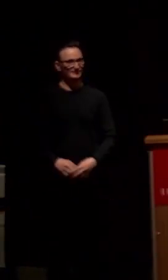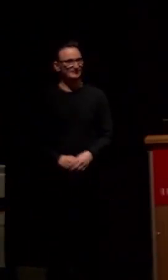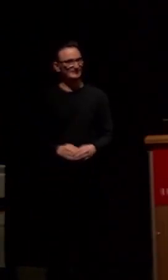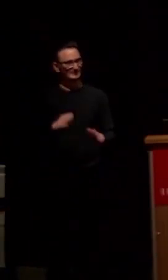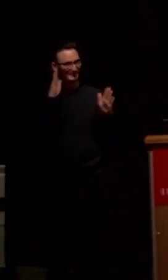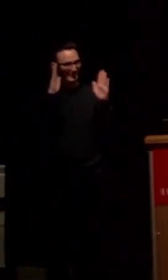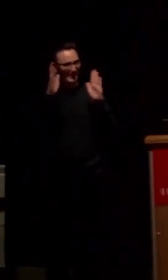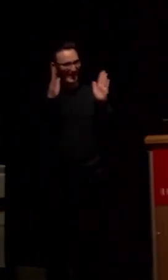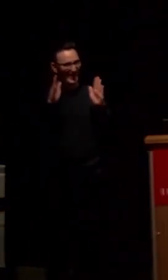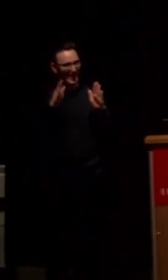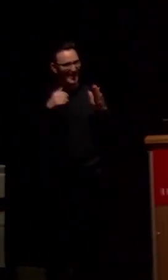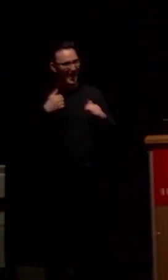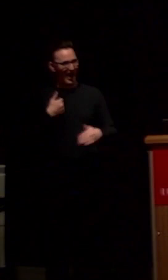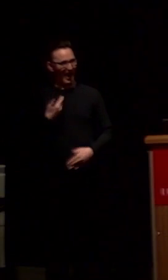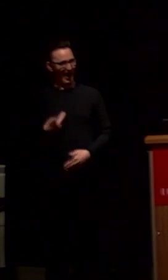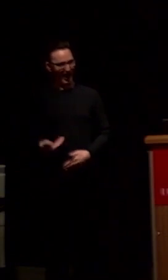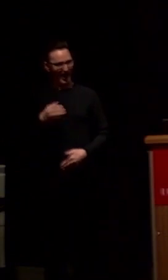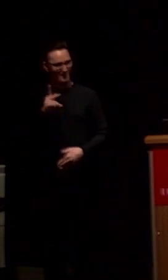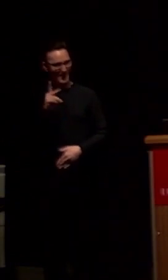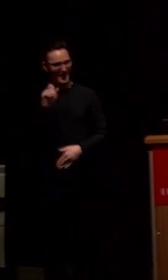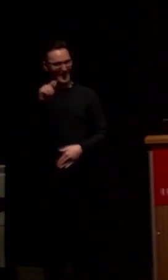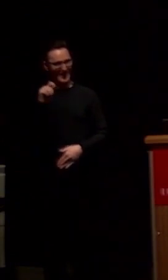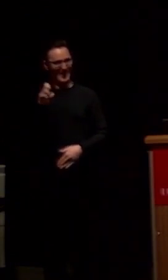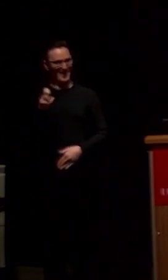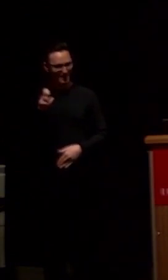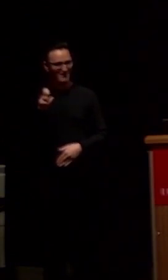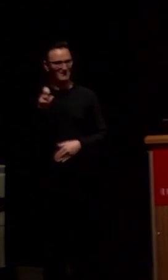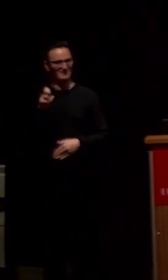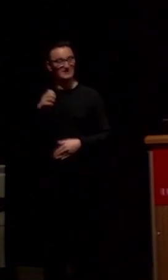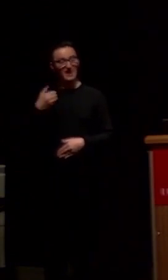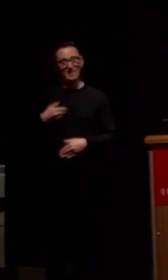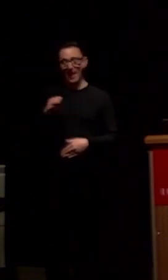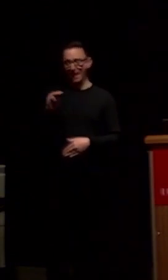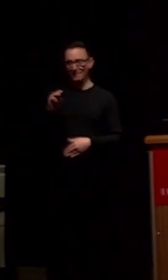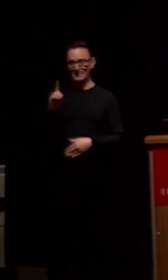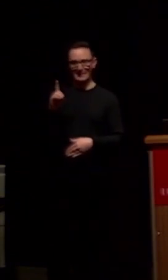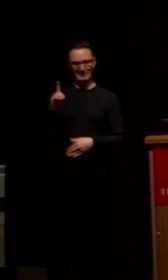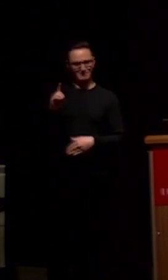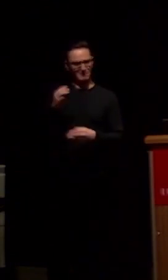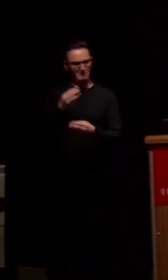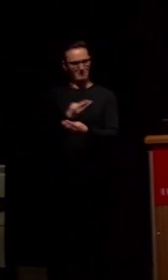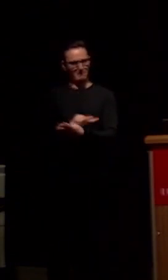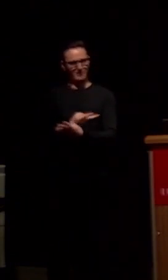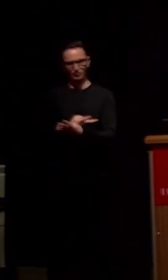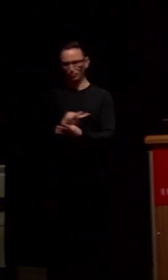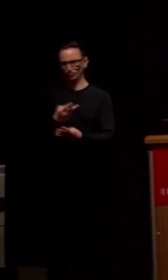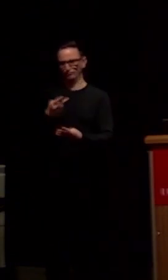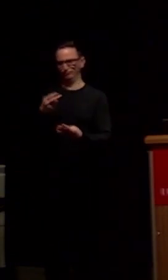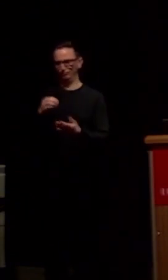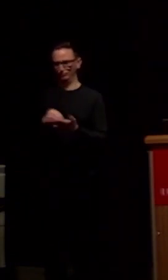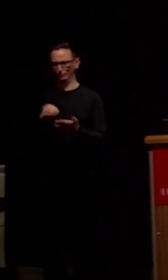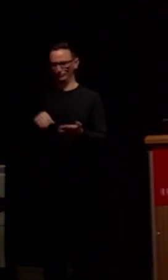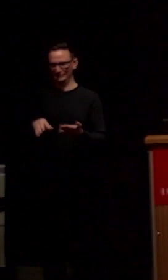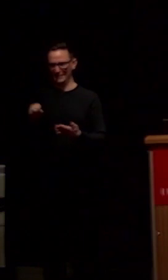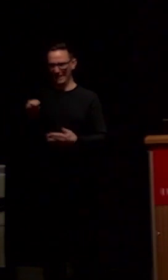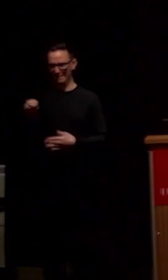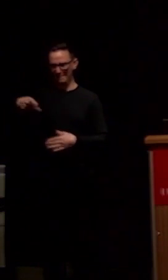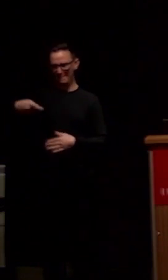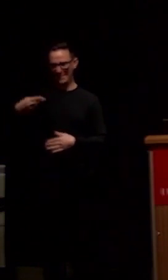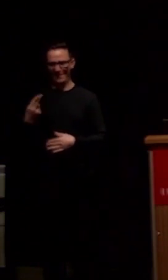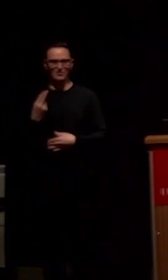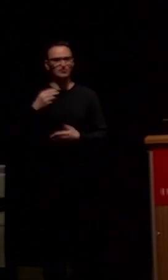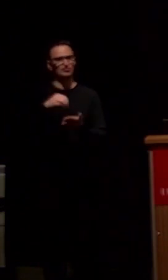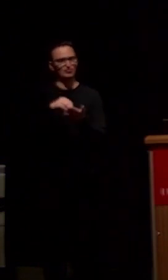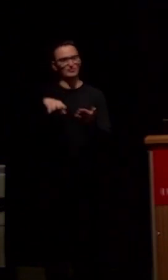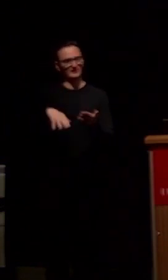Hi, I'm Kayla Peterson. I'm a MPH student here at U of M. I am also the knitter that added some comment relief for you all.